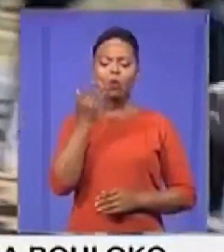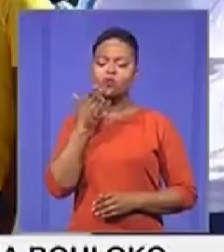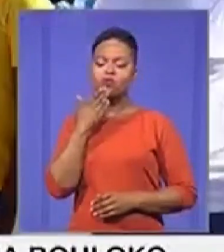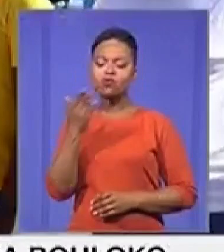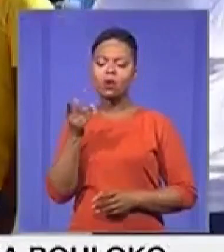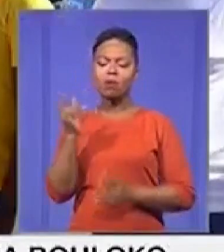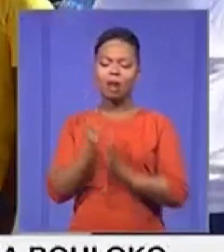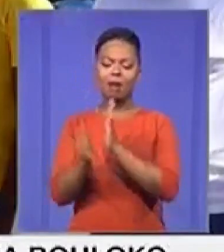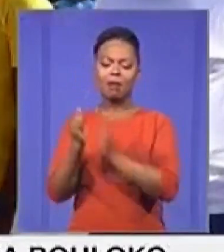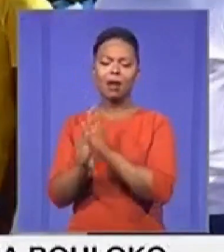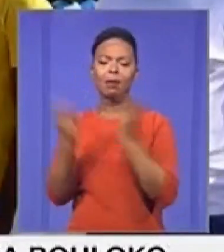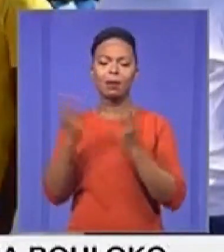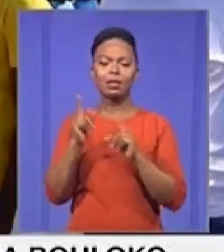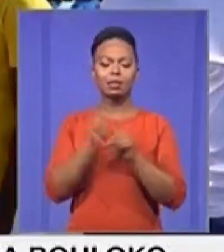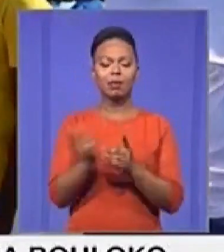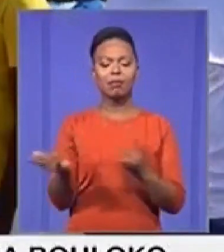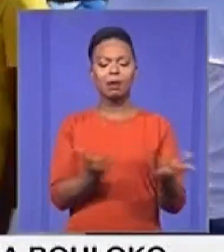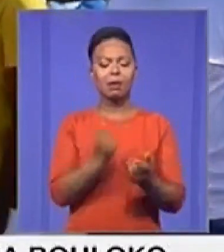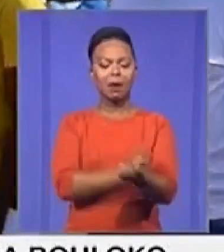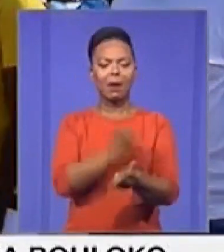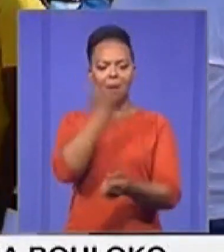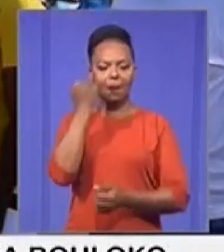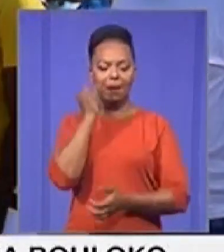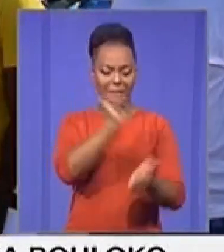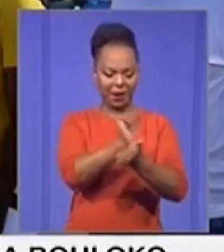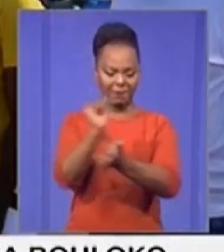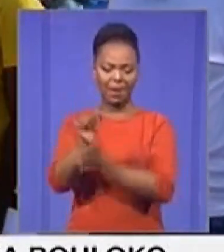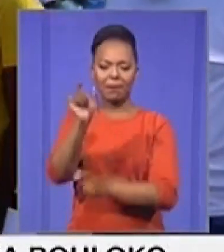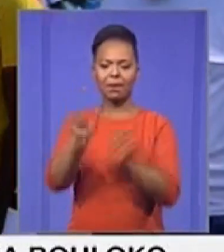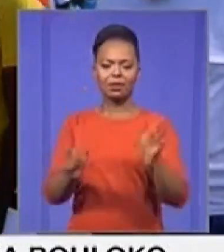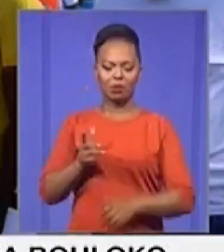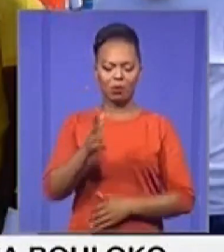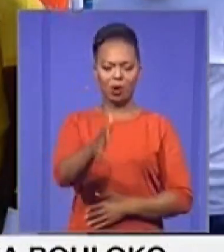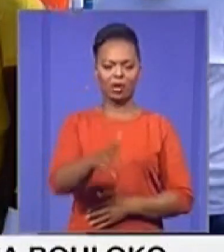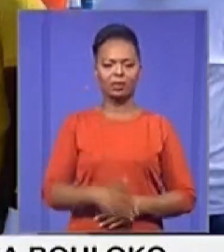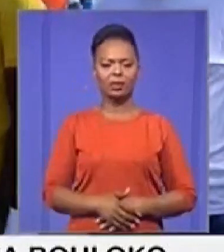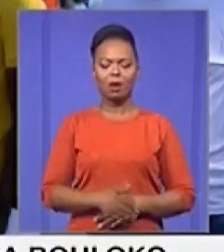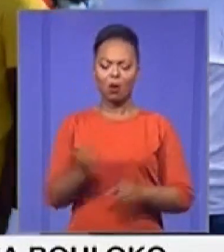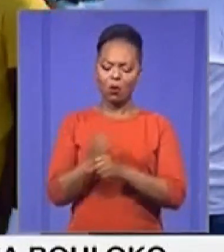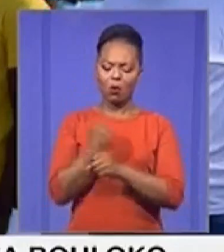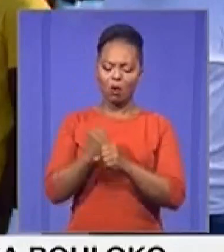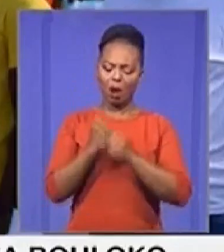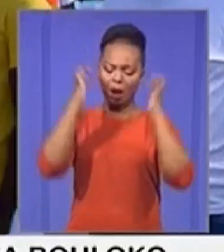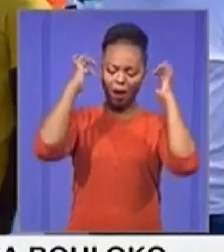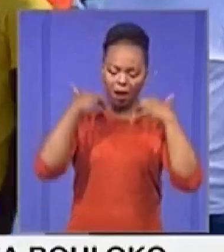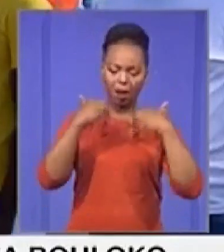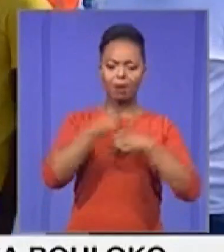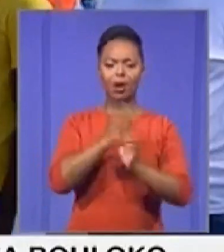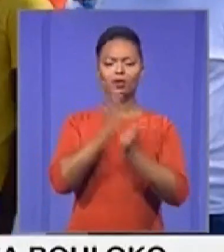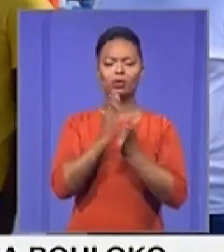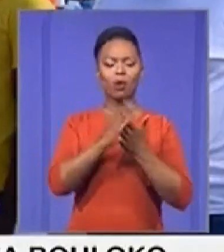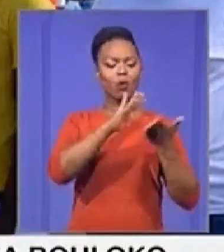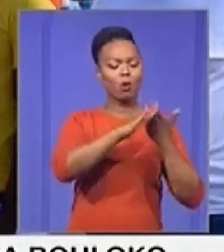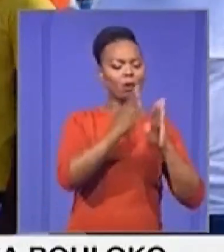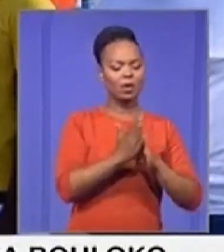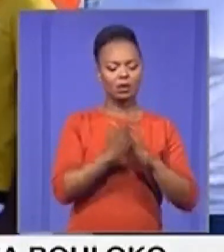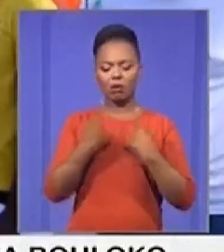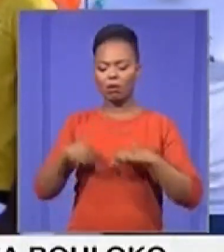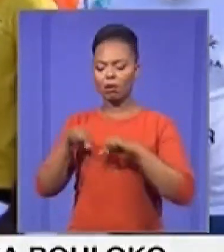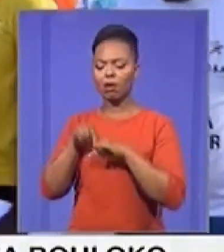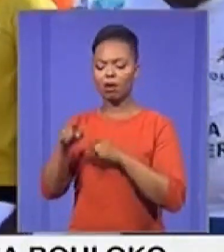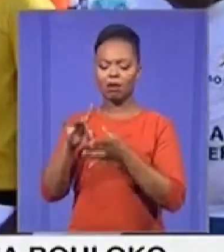o bolayang batho mo re batla go tshwara batho bao re etse ka mmereko o matla gore a berekisana re